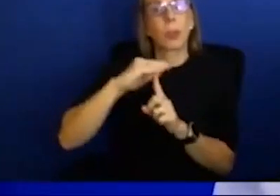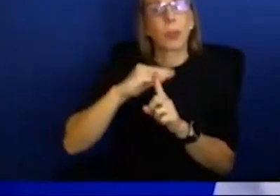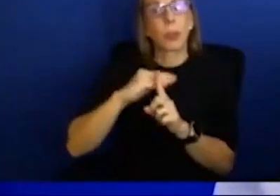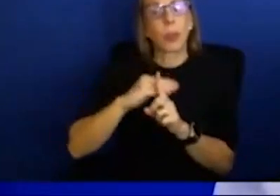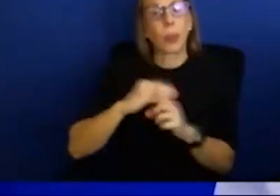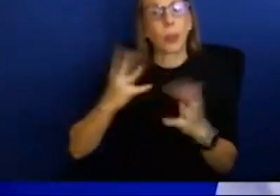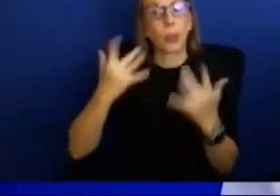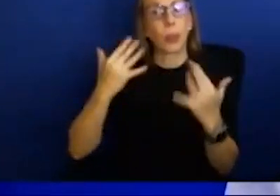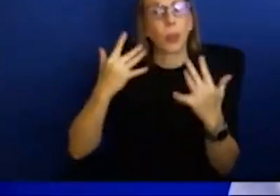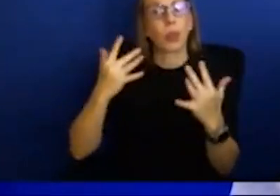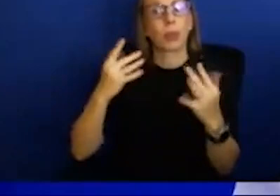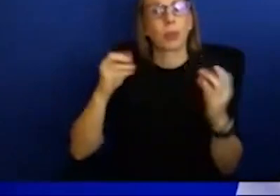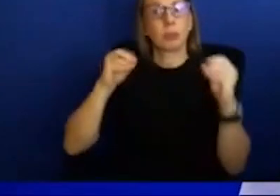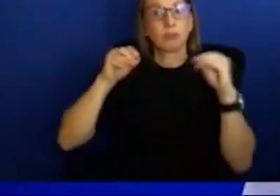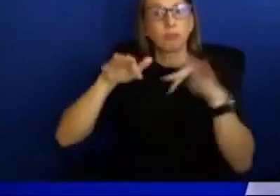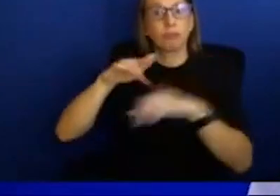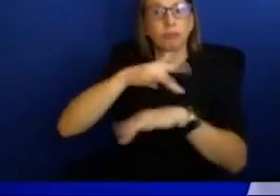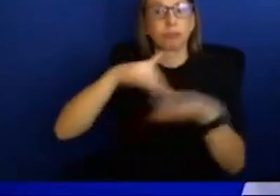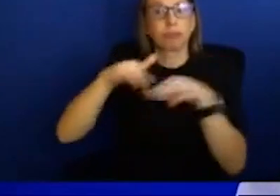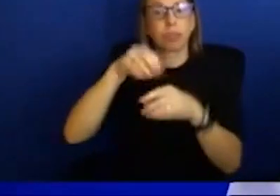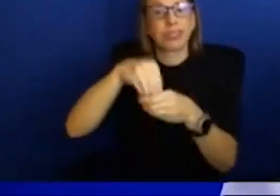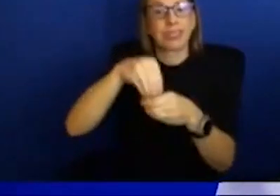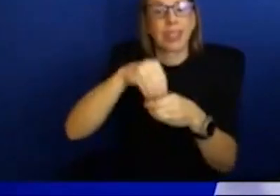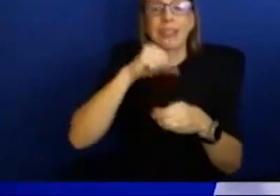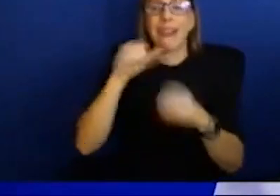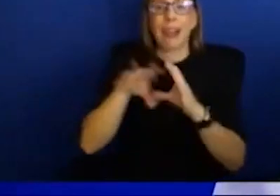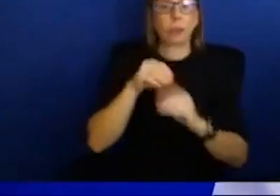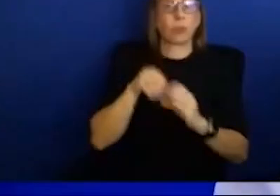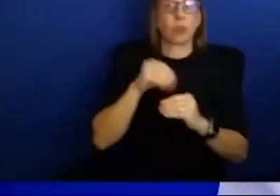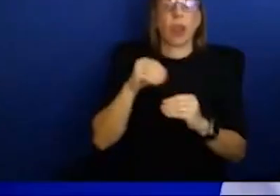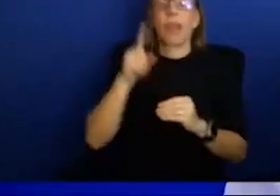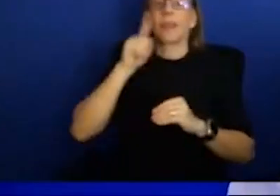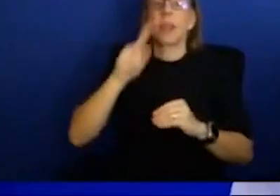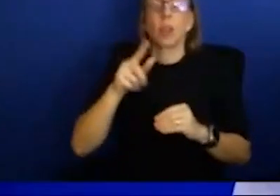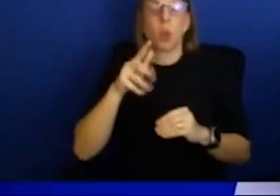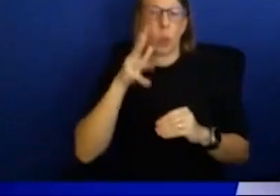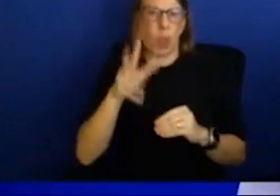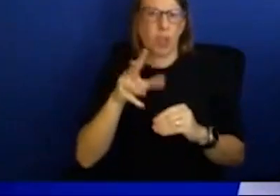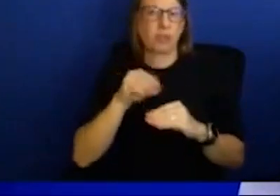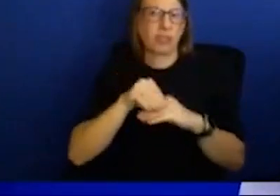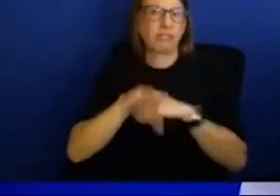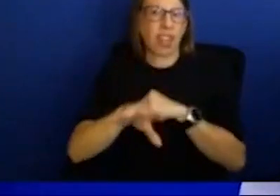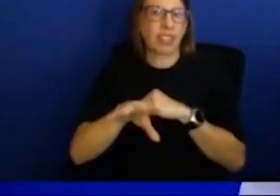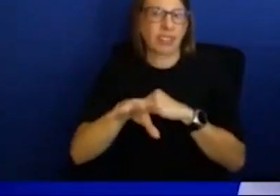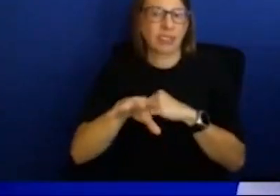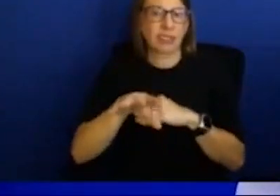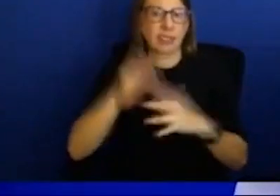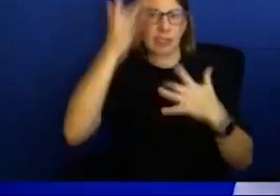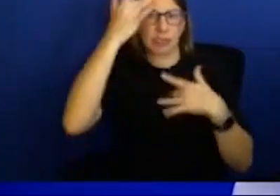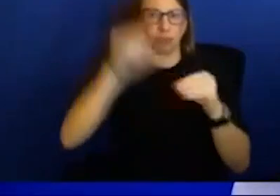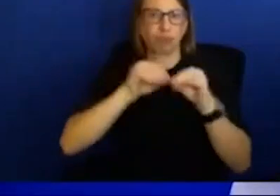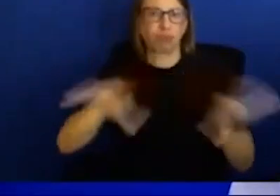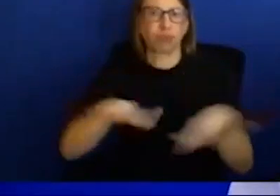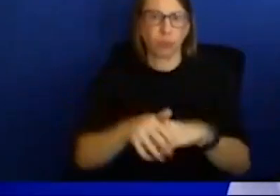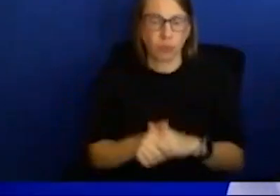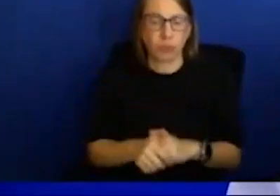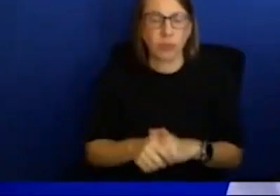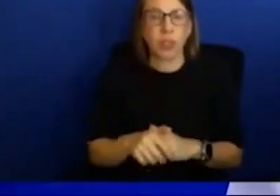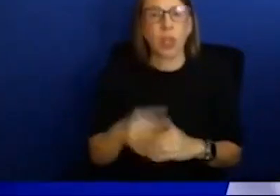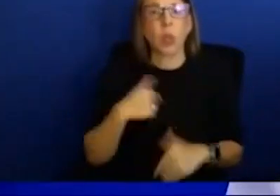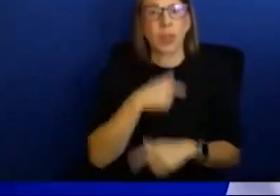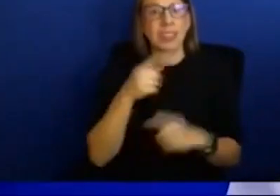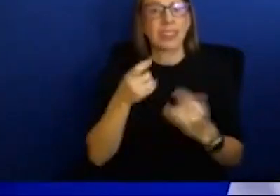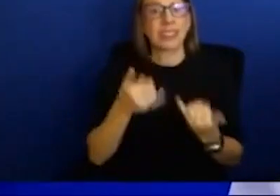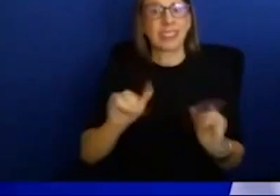gathering indoors rather than outdoors, I think that will play a great part. But, we need to keep making people or letting